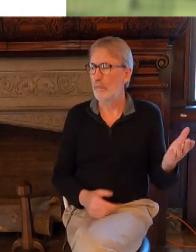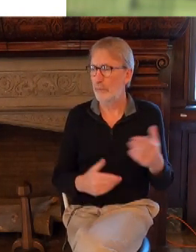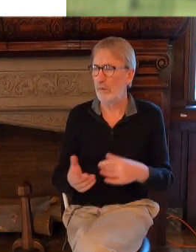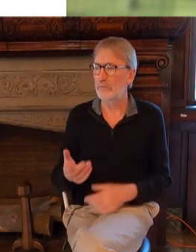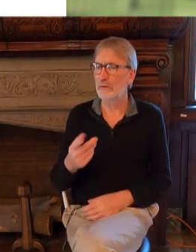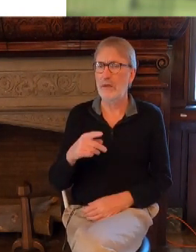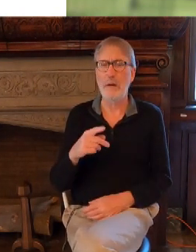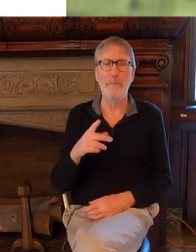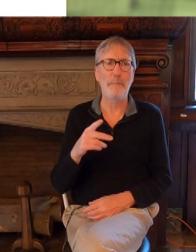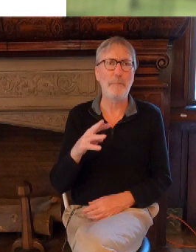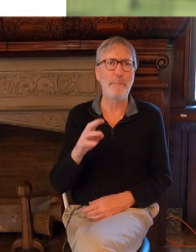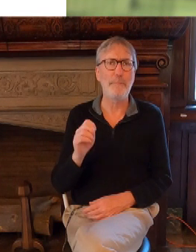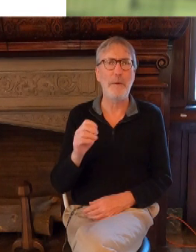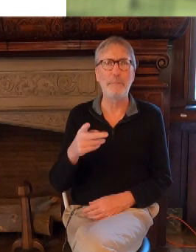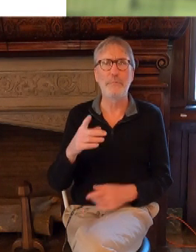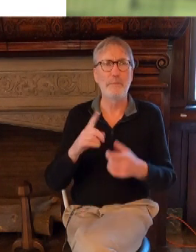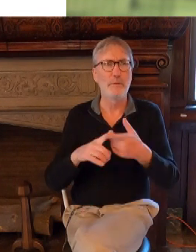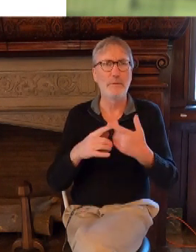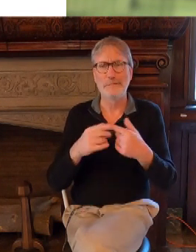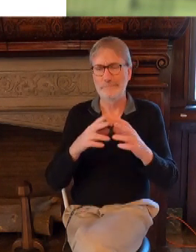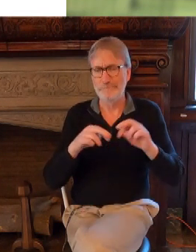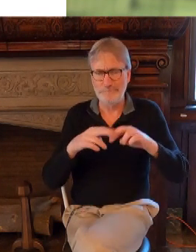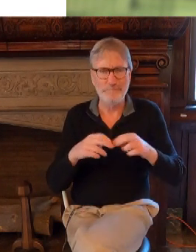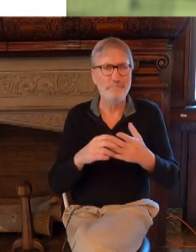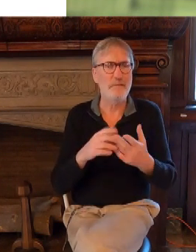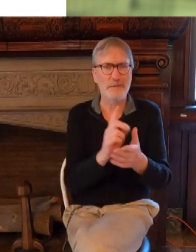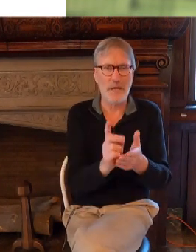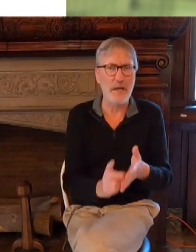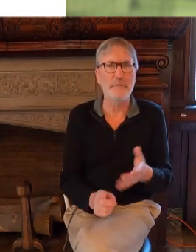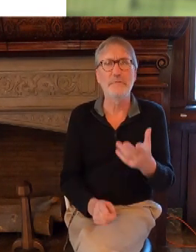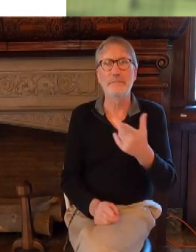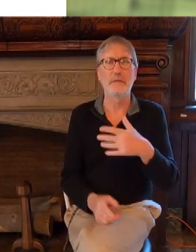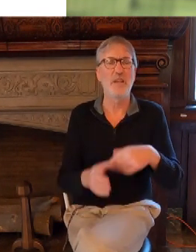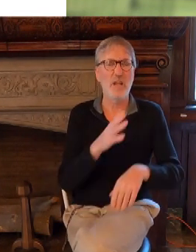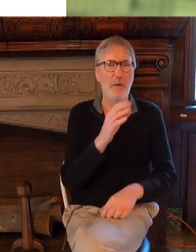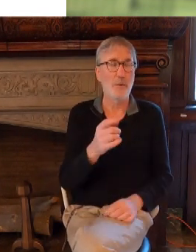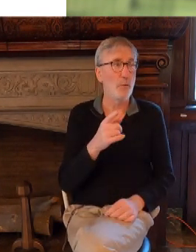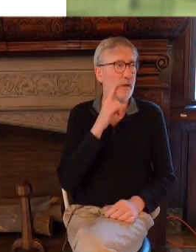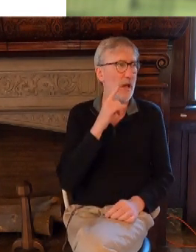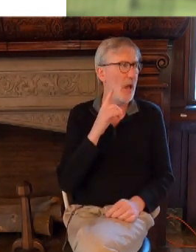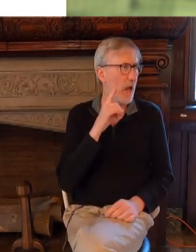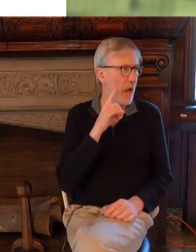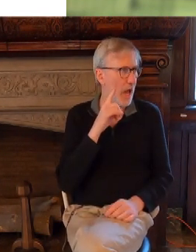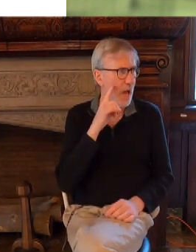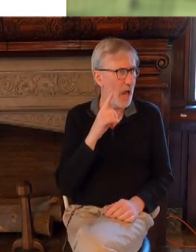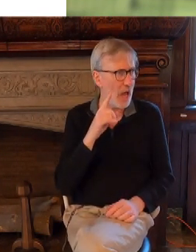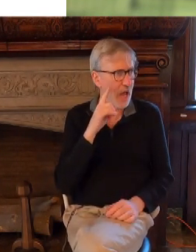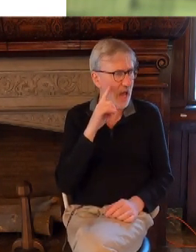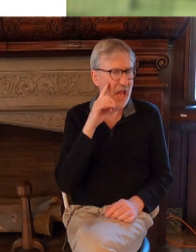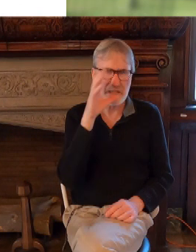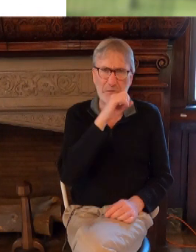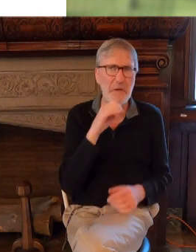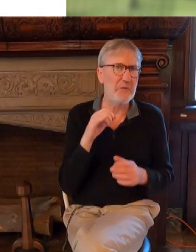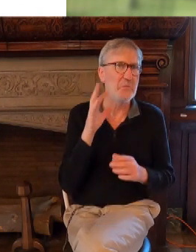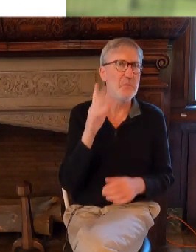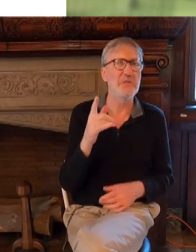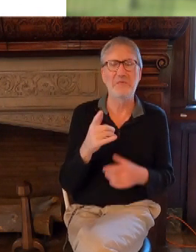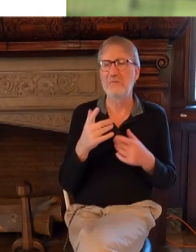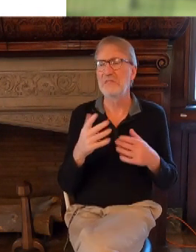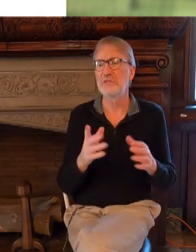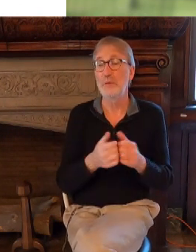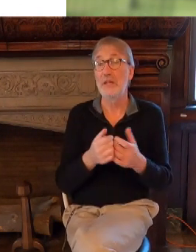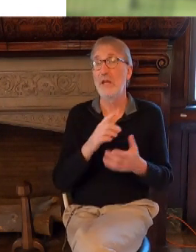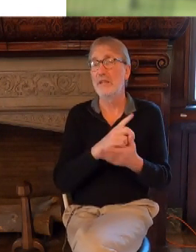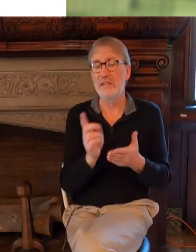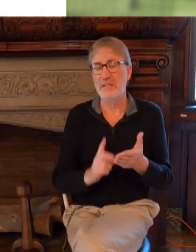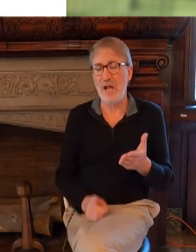in again to complete that preliminary engineering and final design. And we estimate to that we're going to complete final